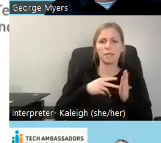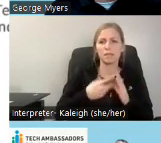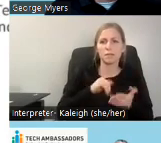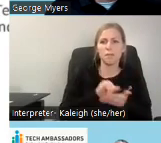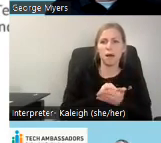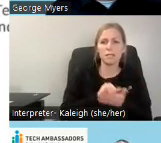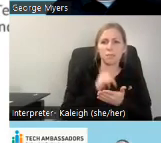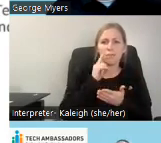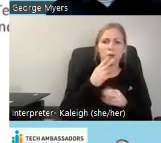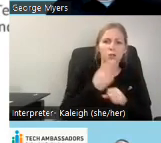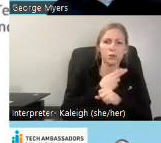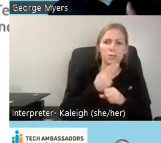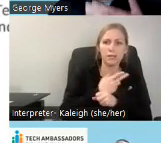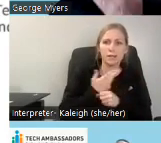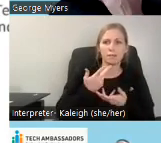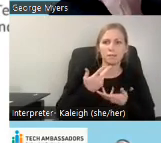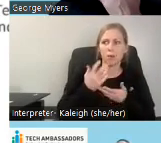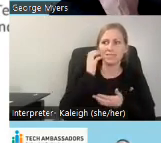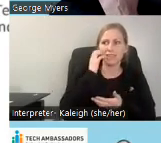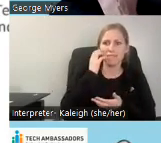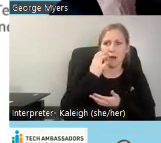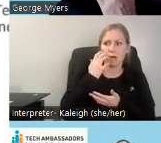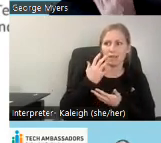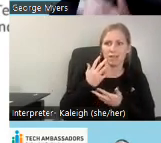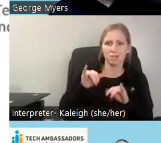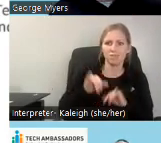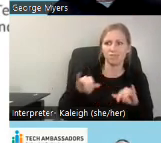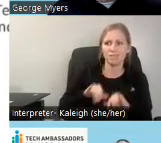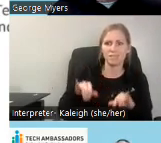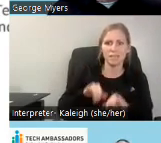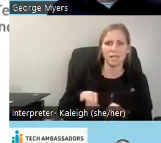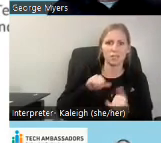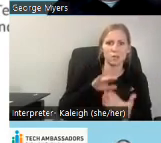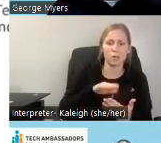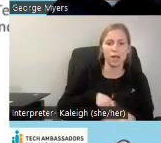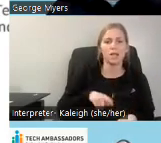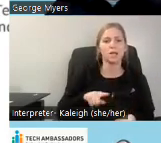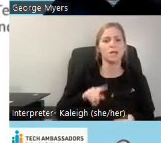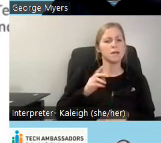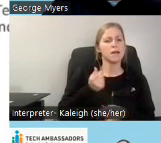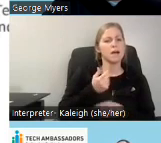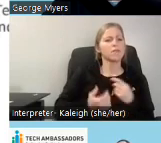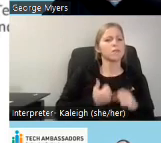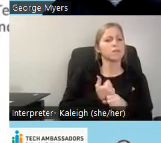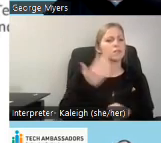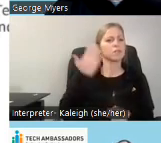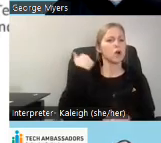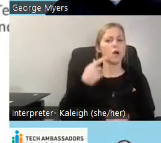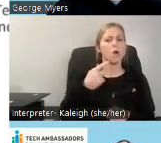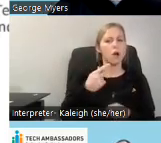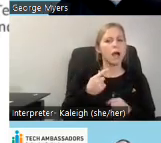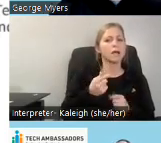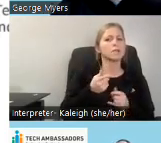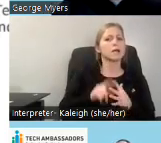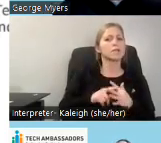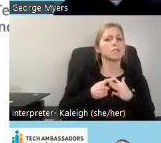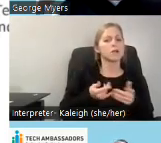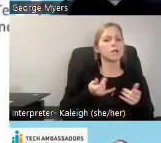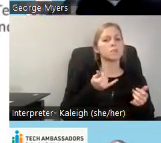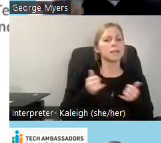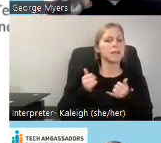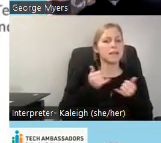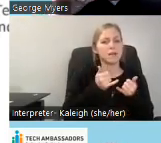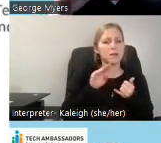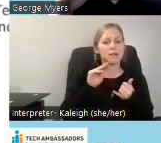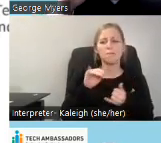A couple of years ago I started playing around with microcontrollers, which are just programmable circuit boards